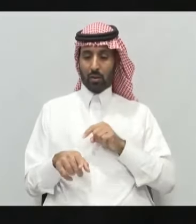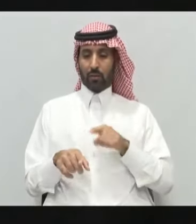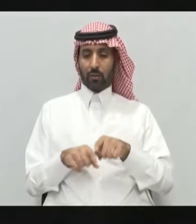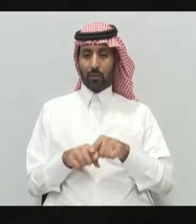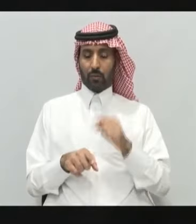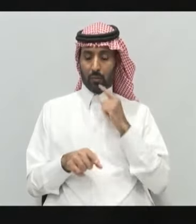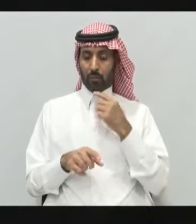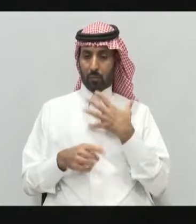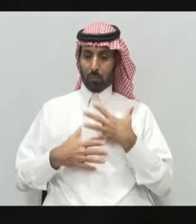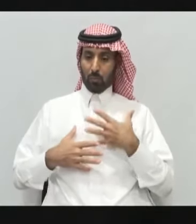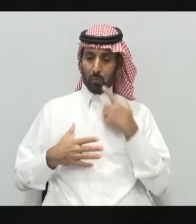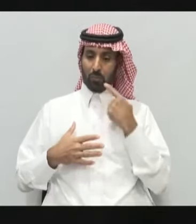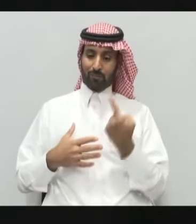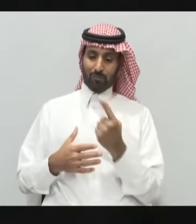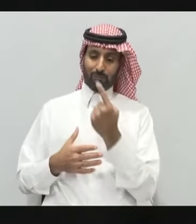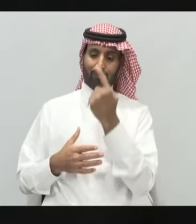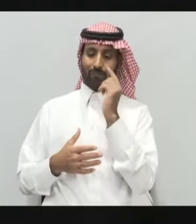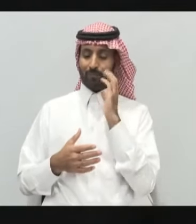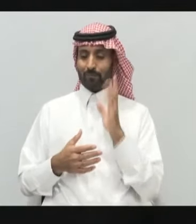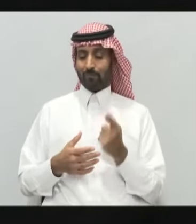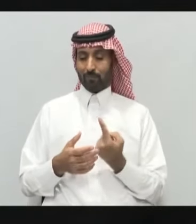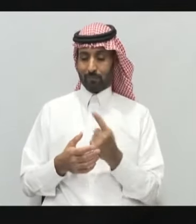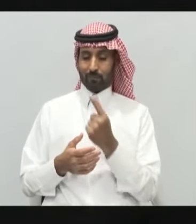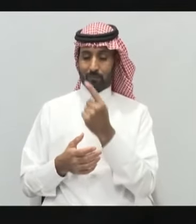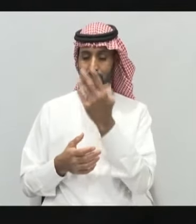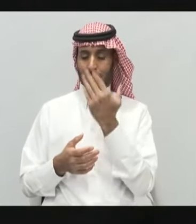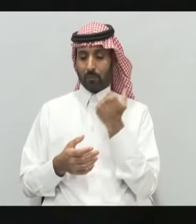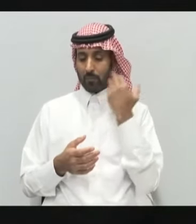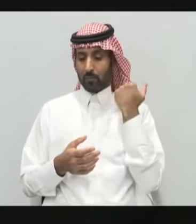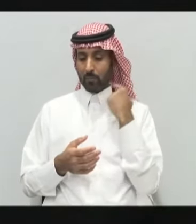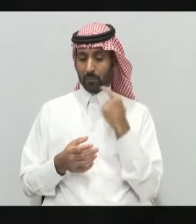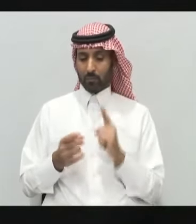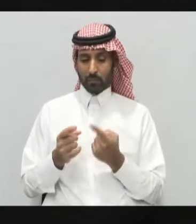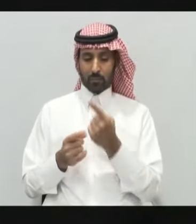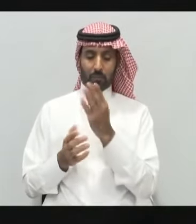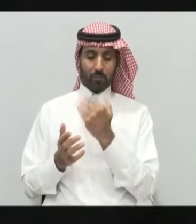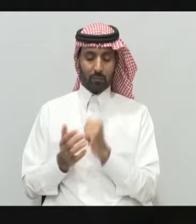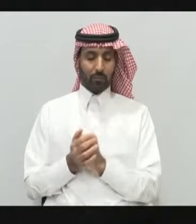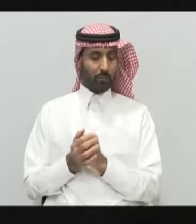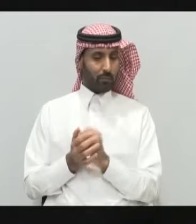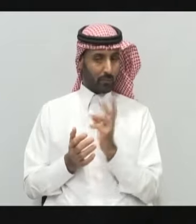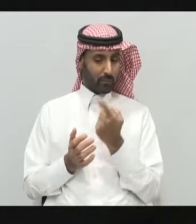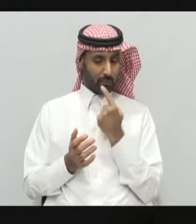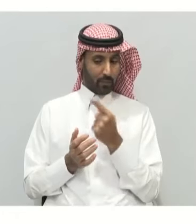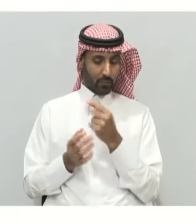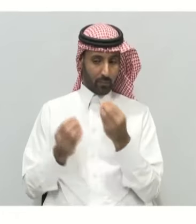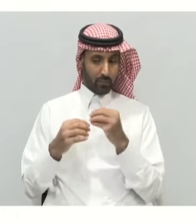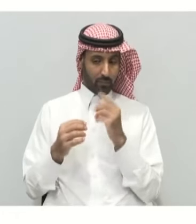my friend is thin and athletic. My friend is thin and athletic. So here I